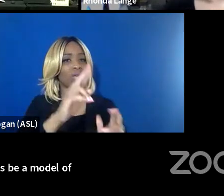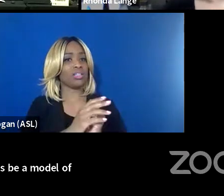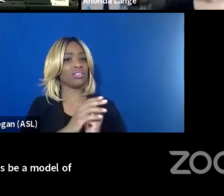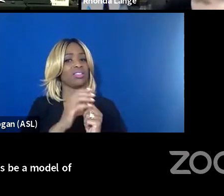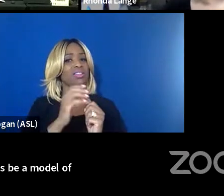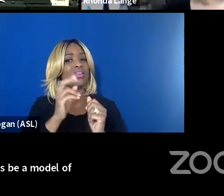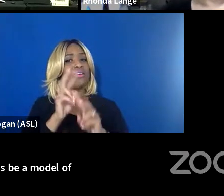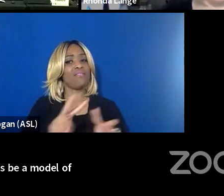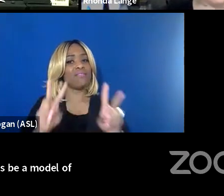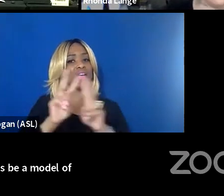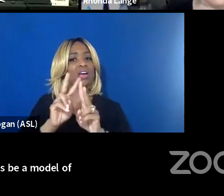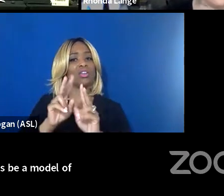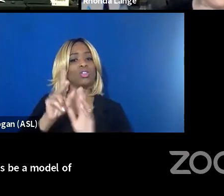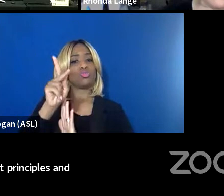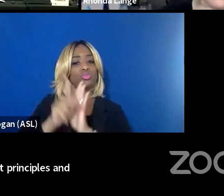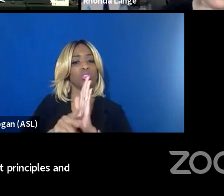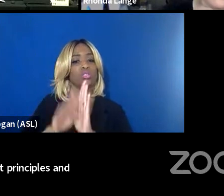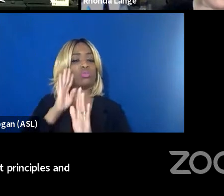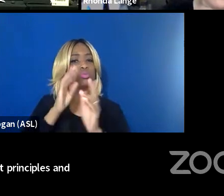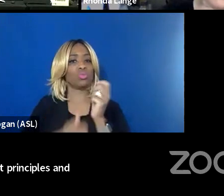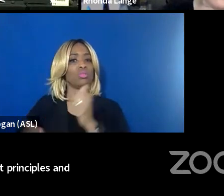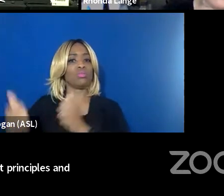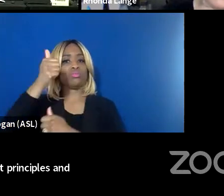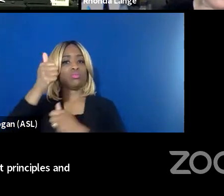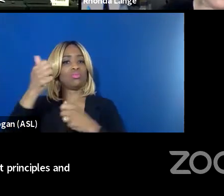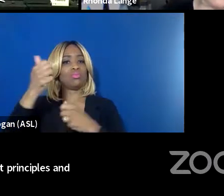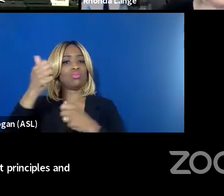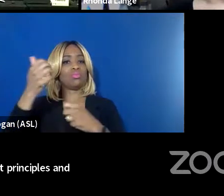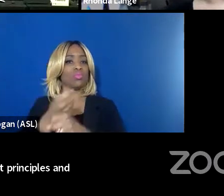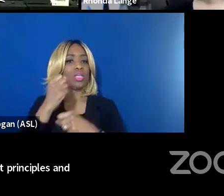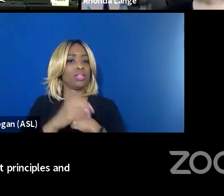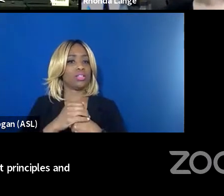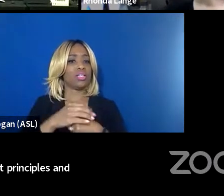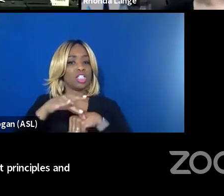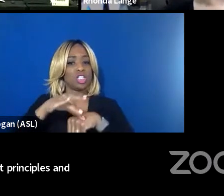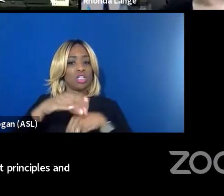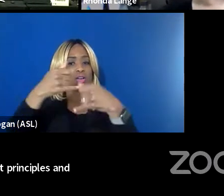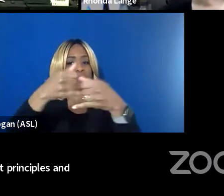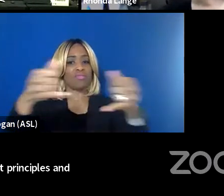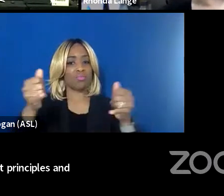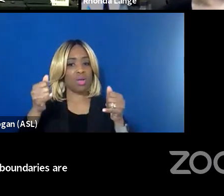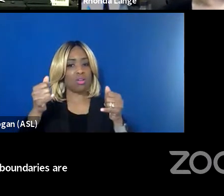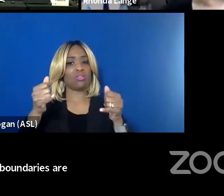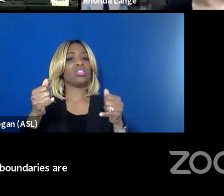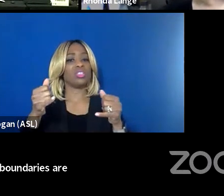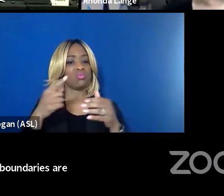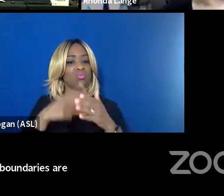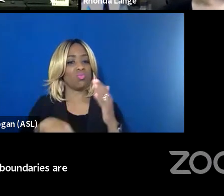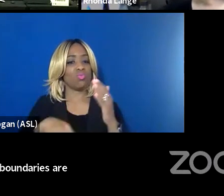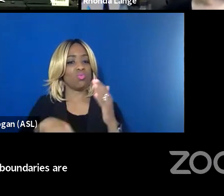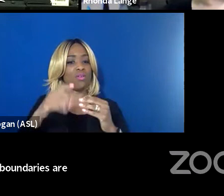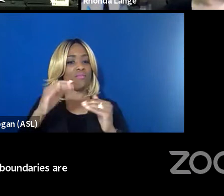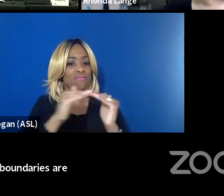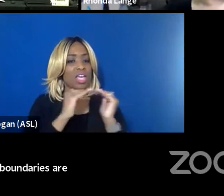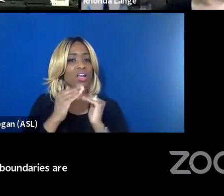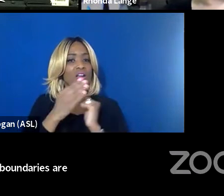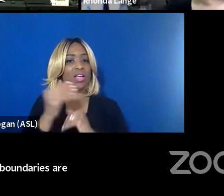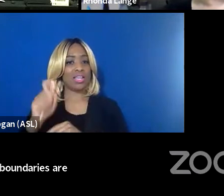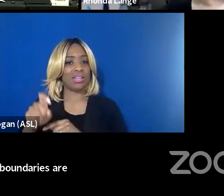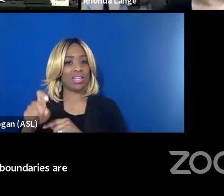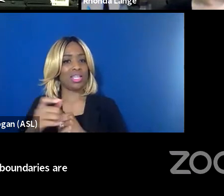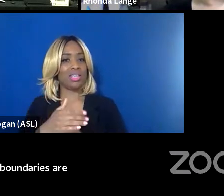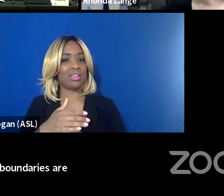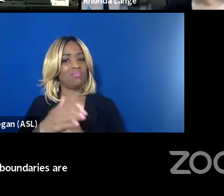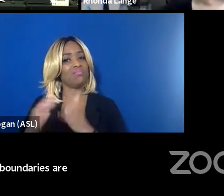prevail. Geographic boundaries are fair and needed. They're hard evidence and easy to